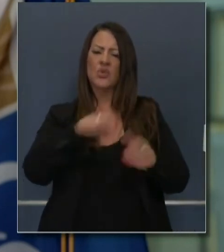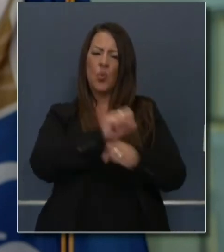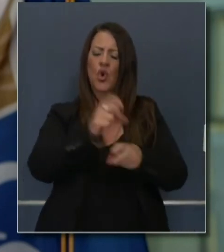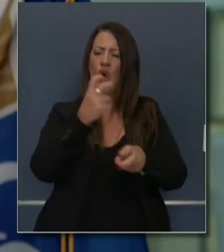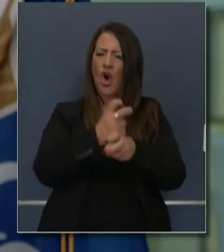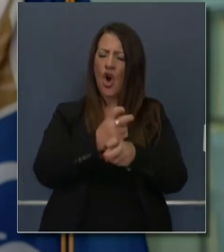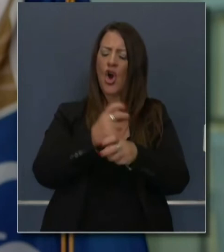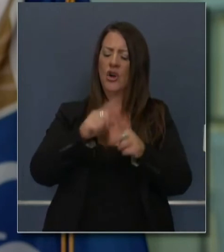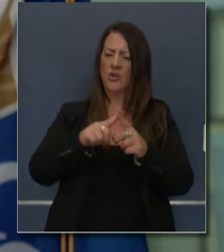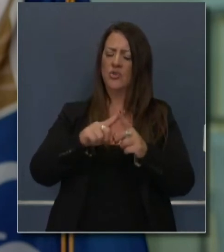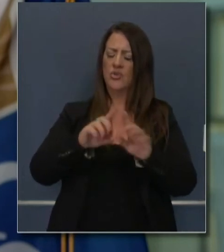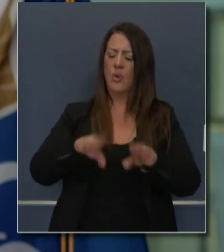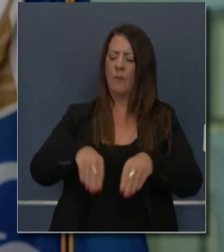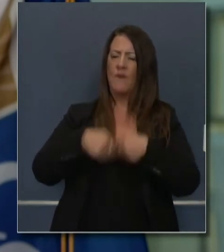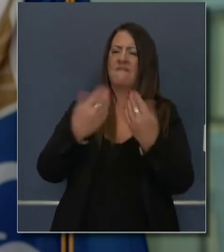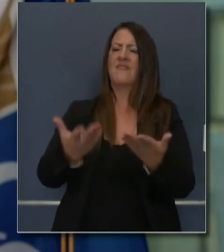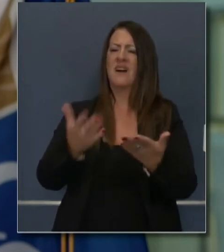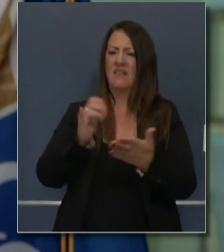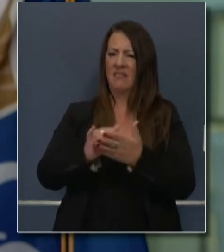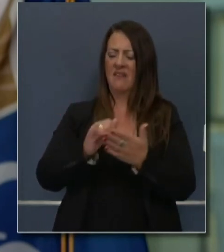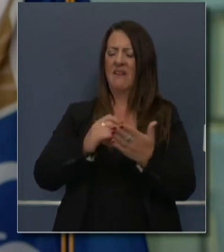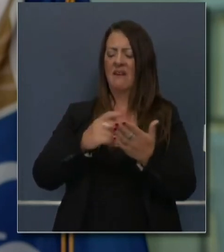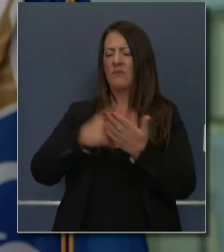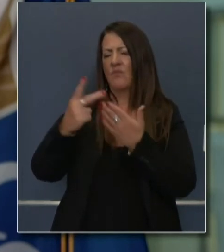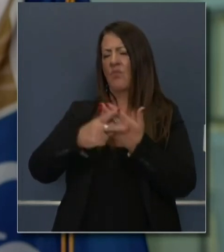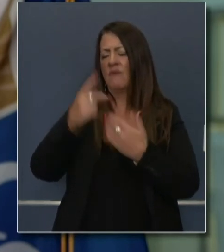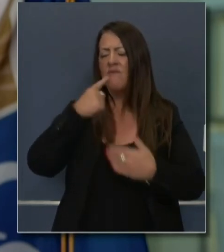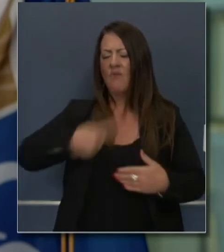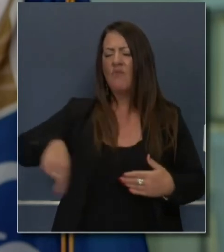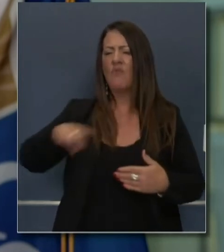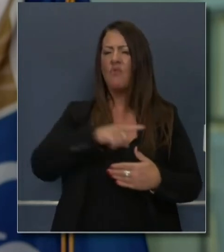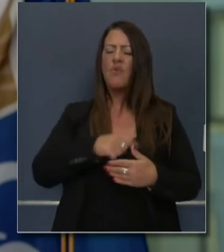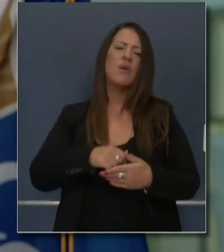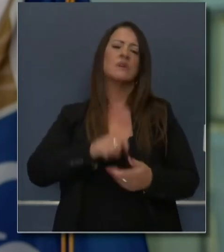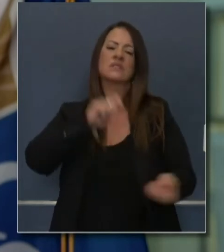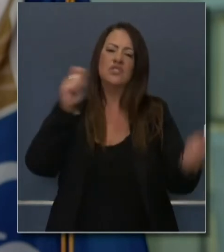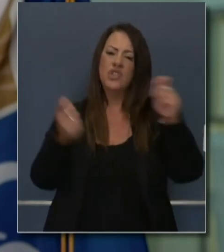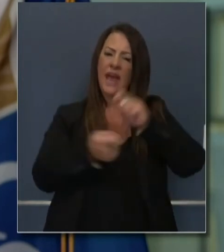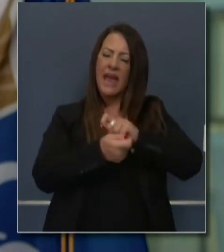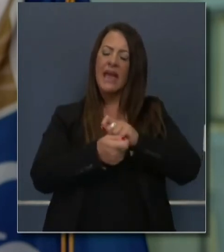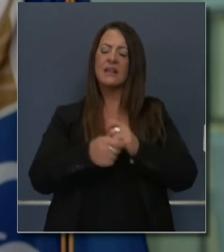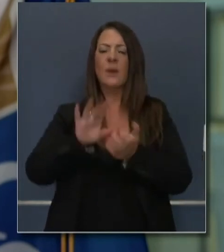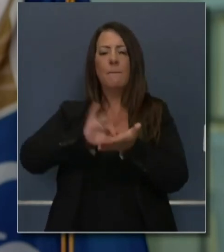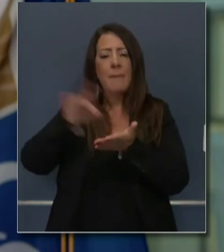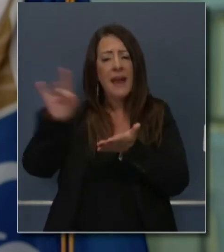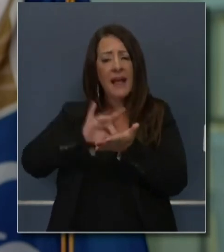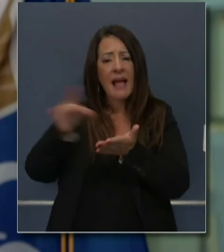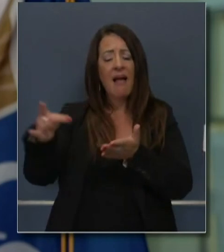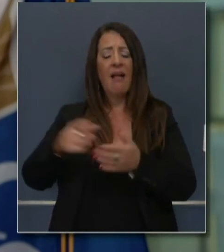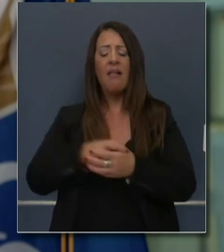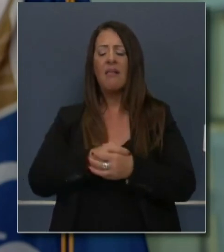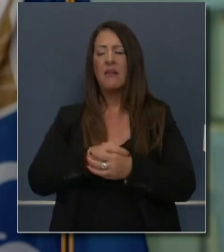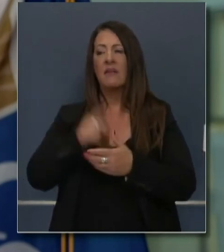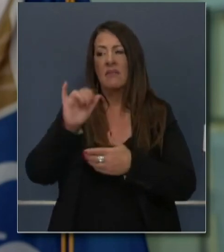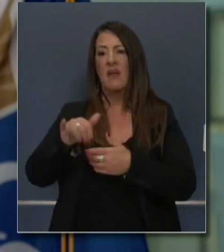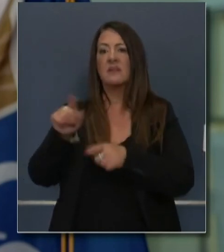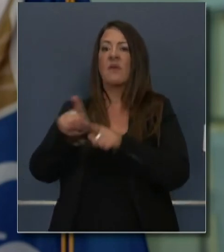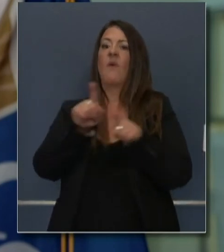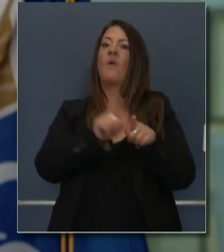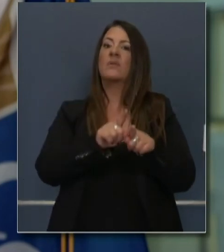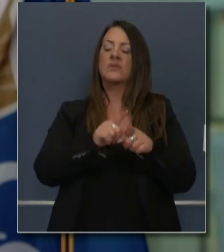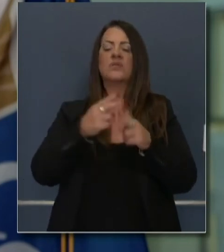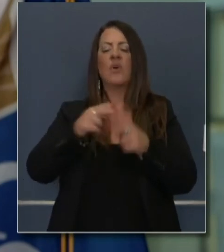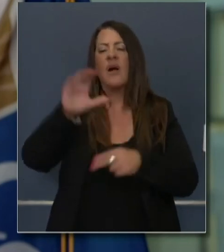that. We want to continue to advance our efforts to reform the Medi-Cal system, and that's a big part of the